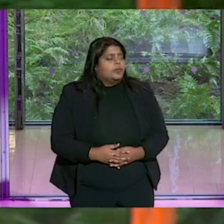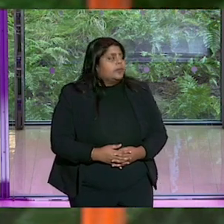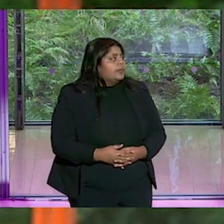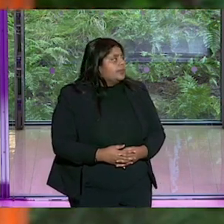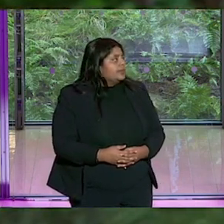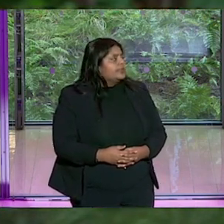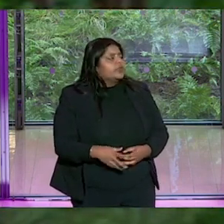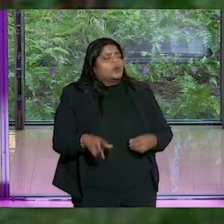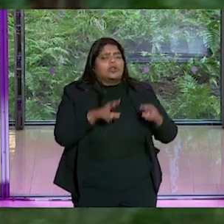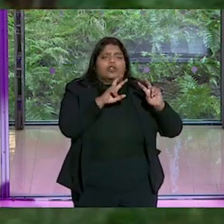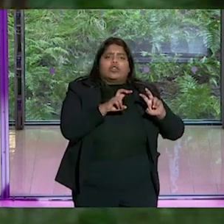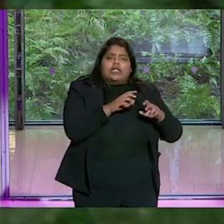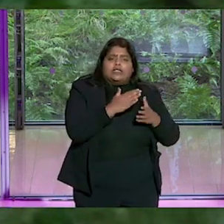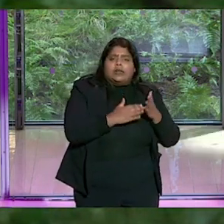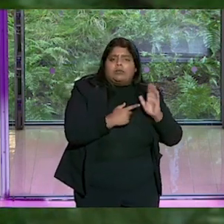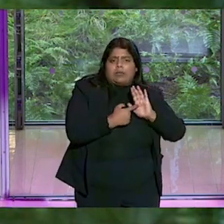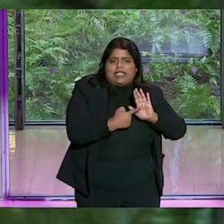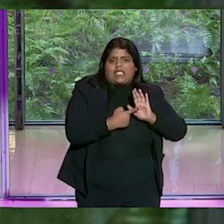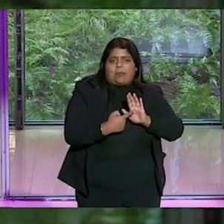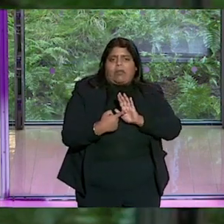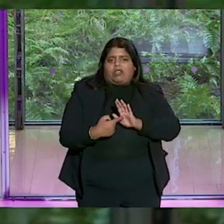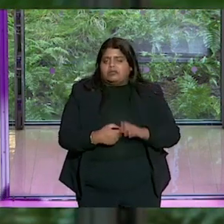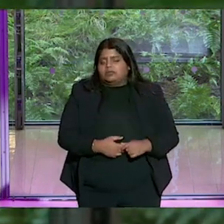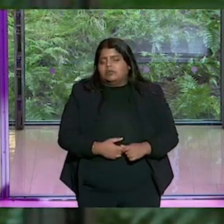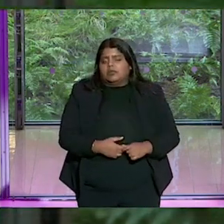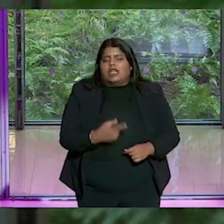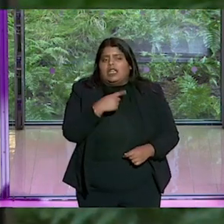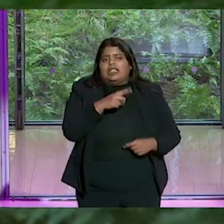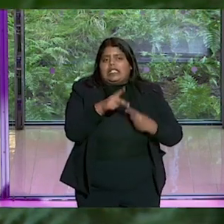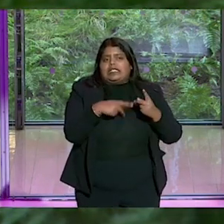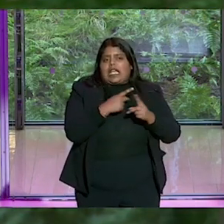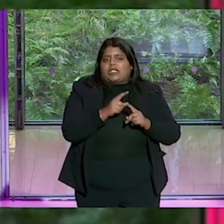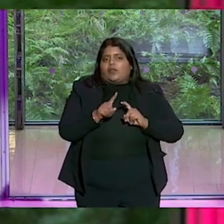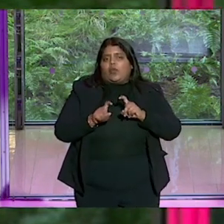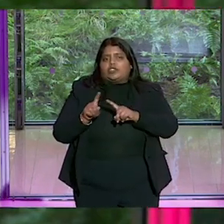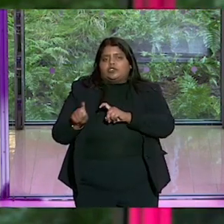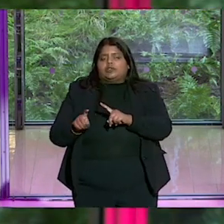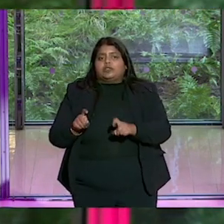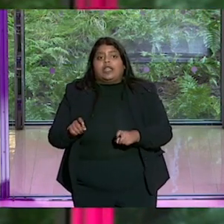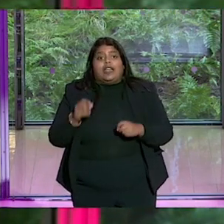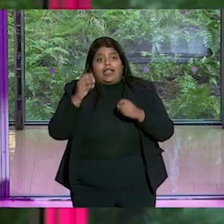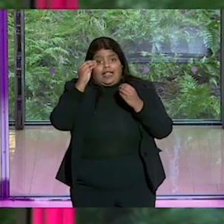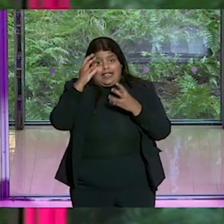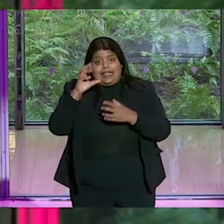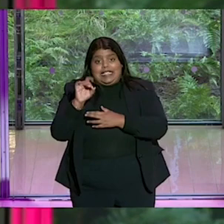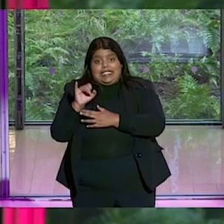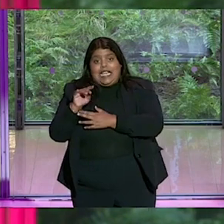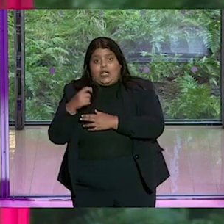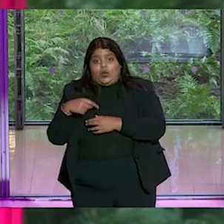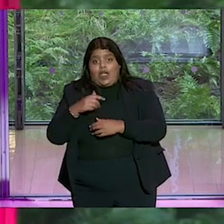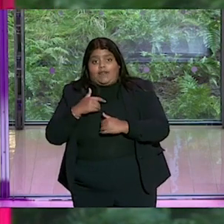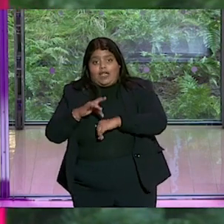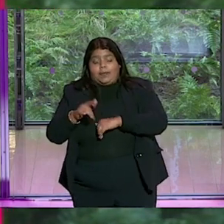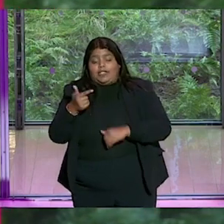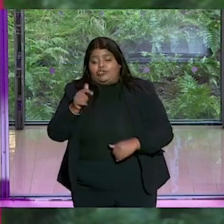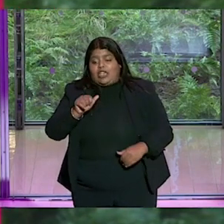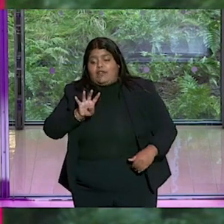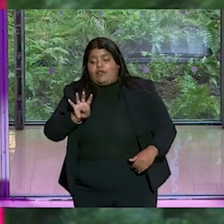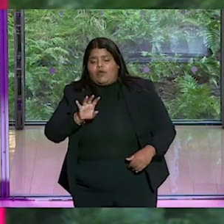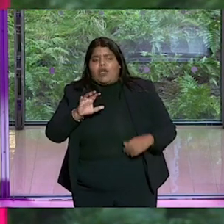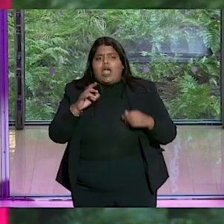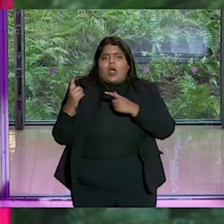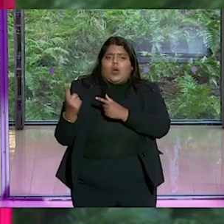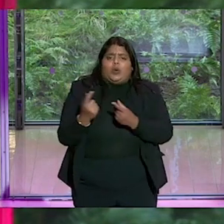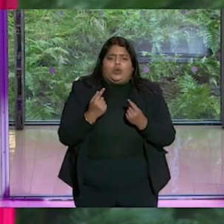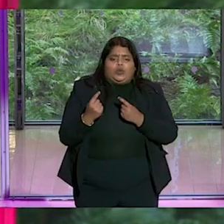So let's look at some examples of these kinds of inquiries, the data that we have available in GA4 and what we